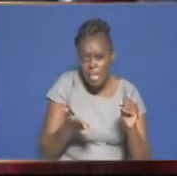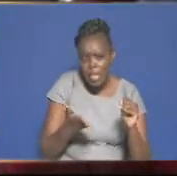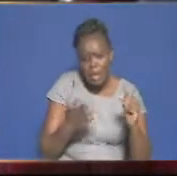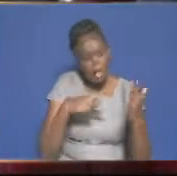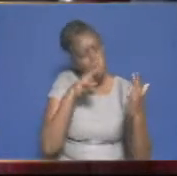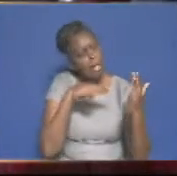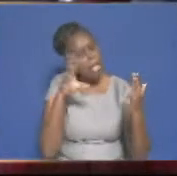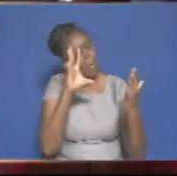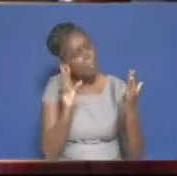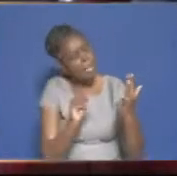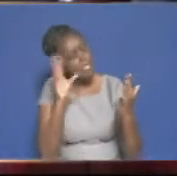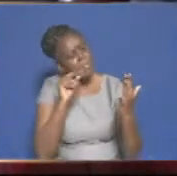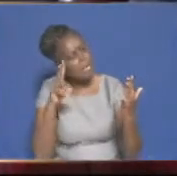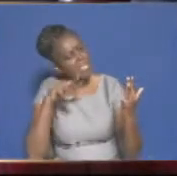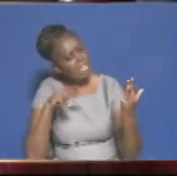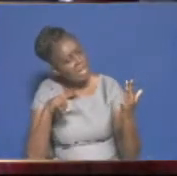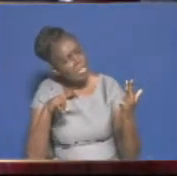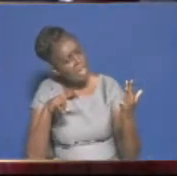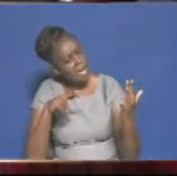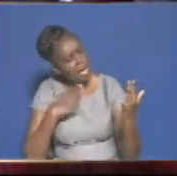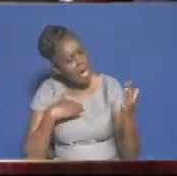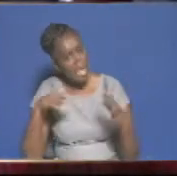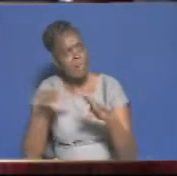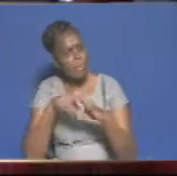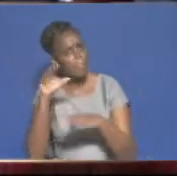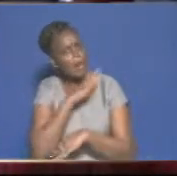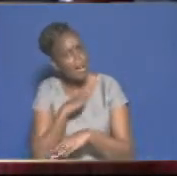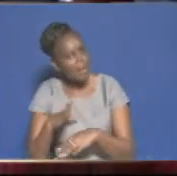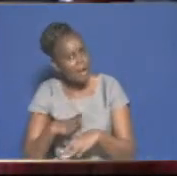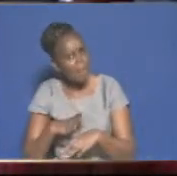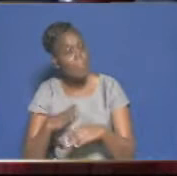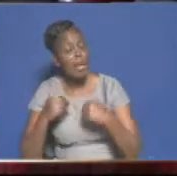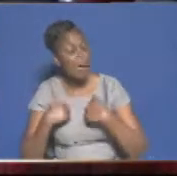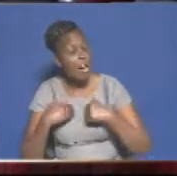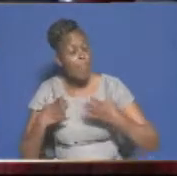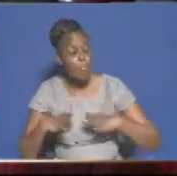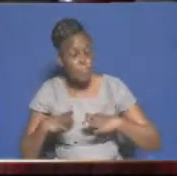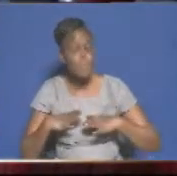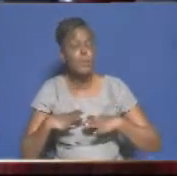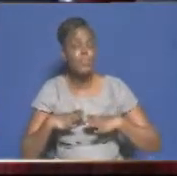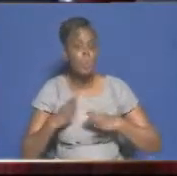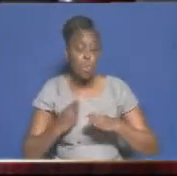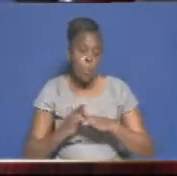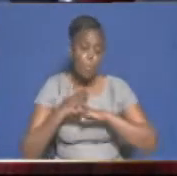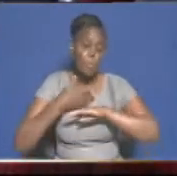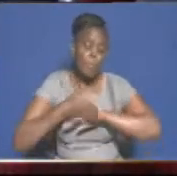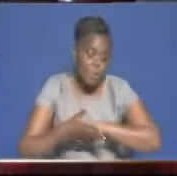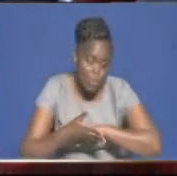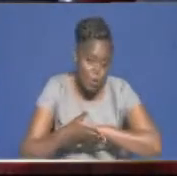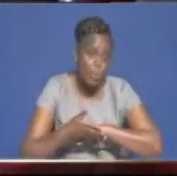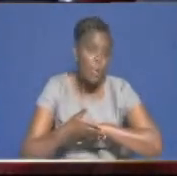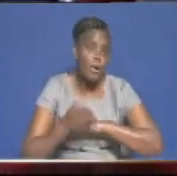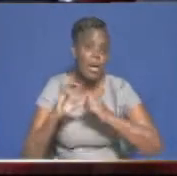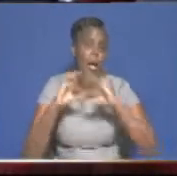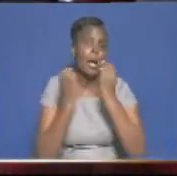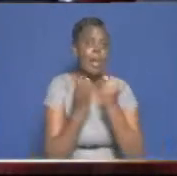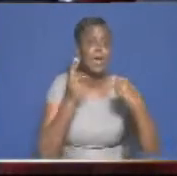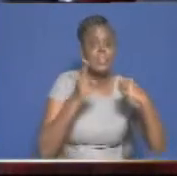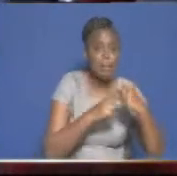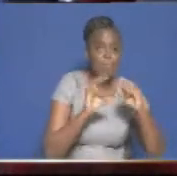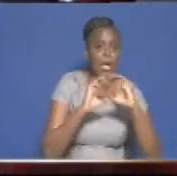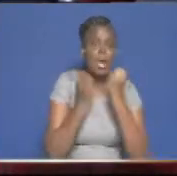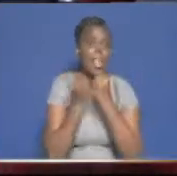budget estimates, and membership of that committee has people who have not gone beyond standard 7, standard